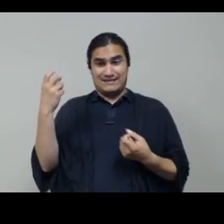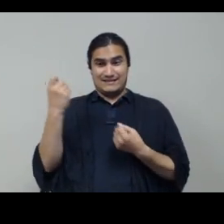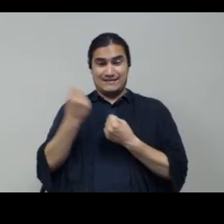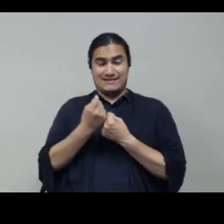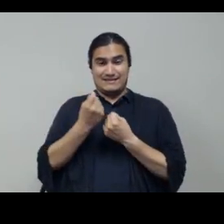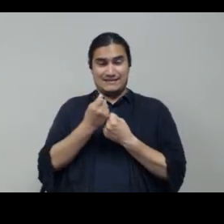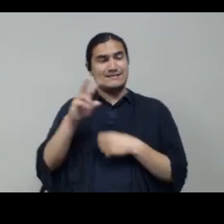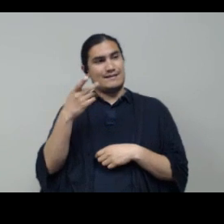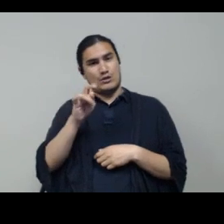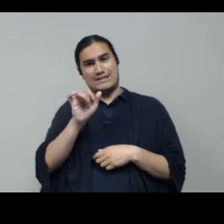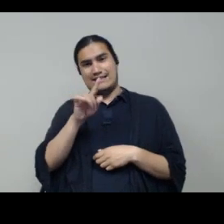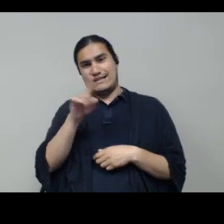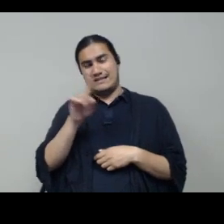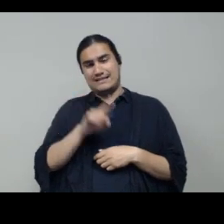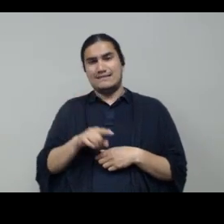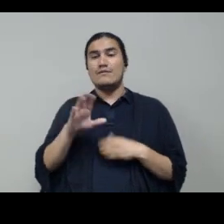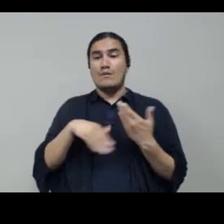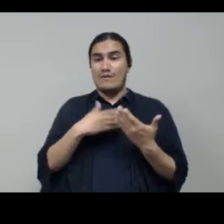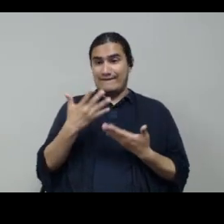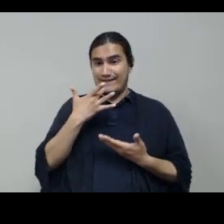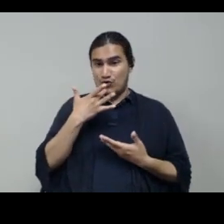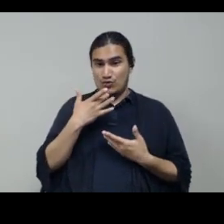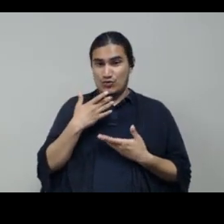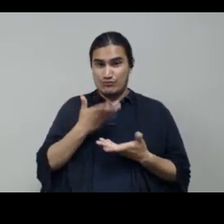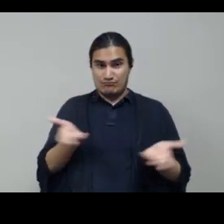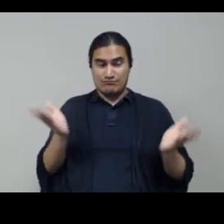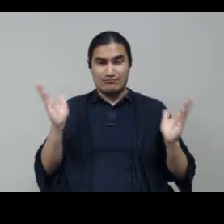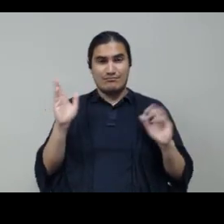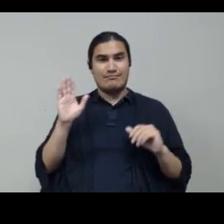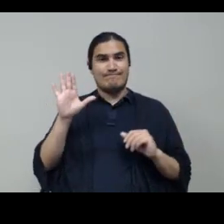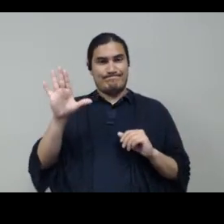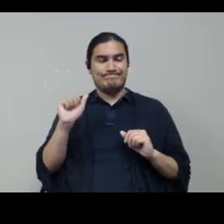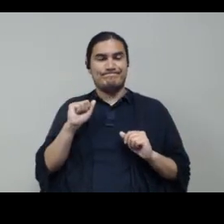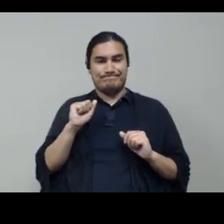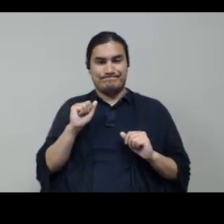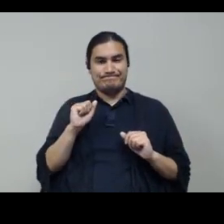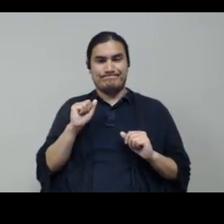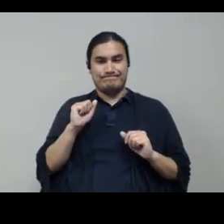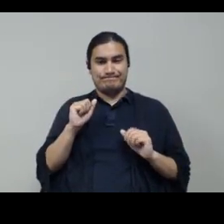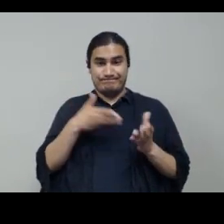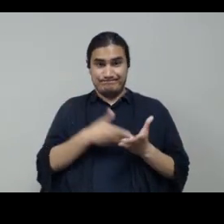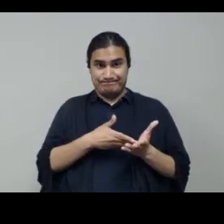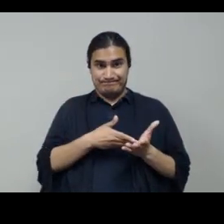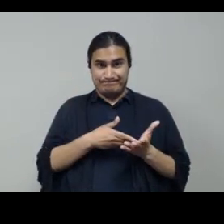Second, Martinez? All those in favor? Aye. Opposed?